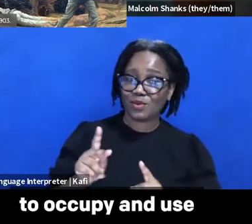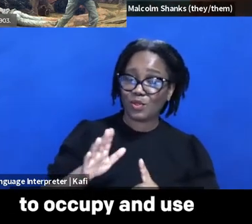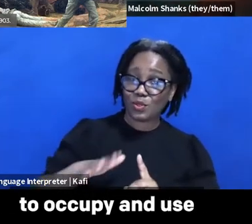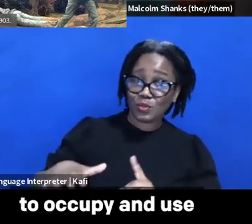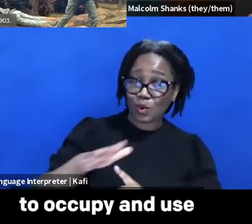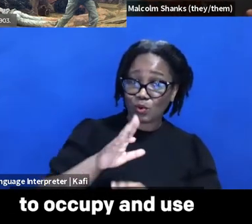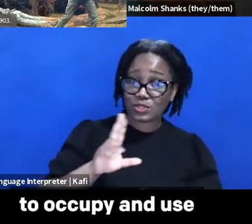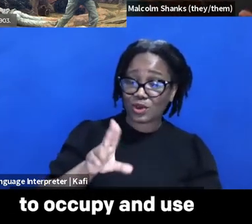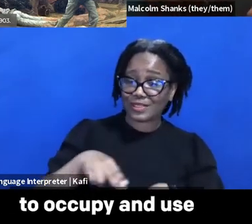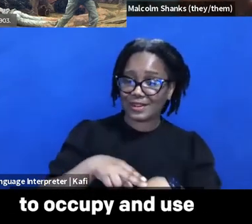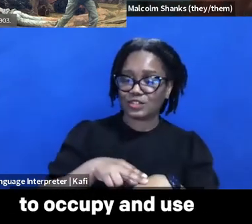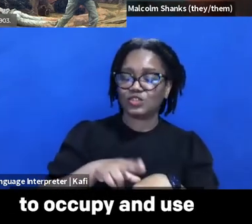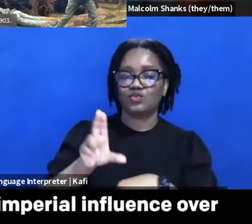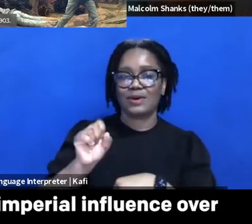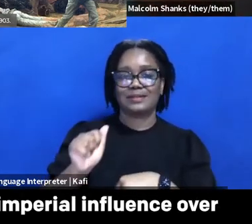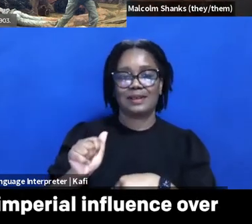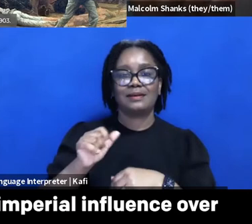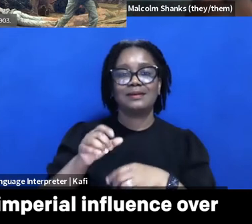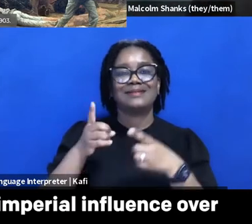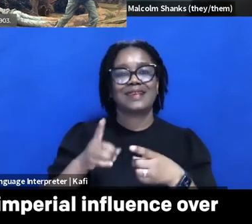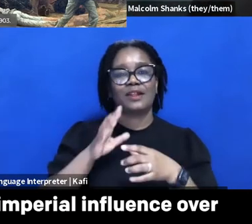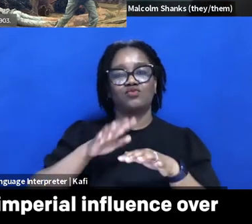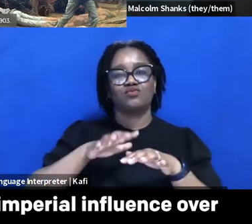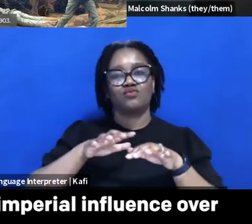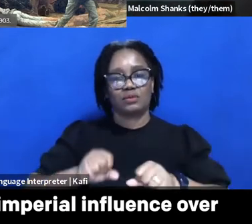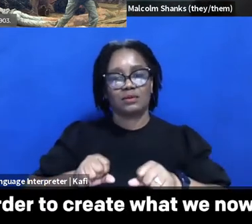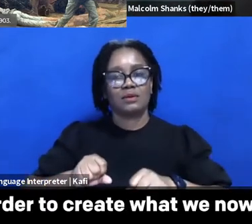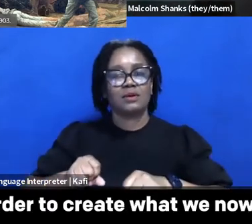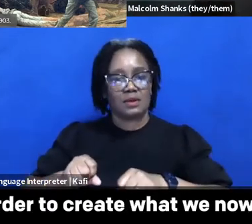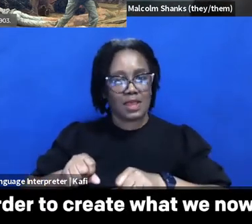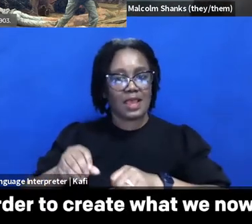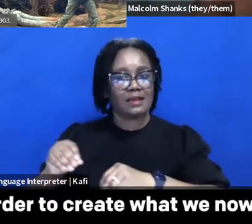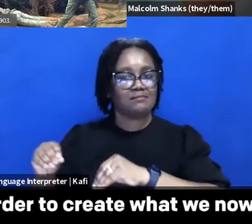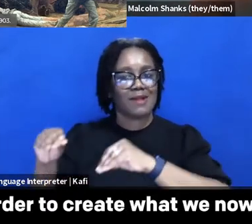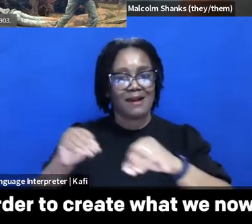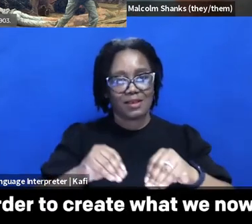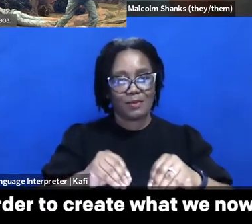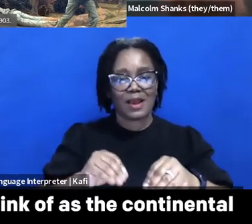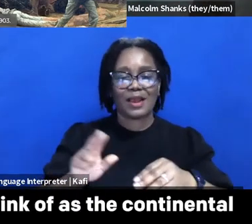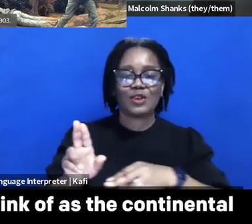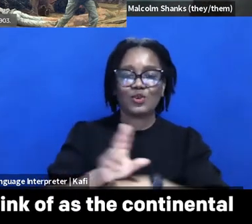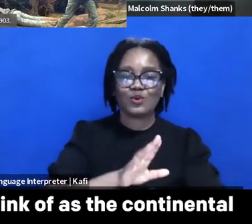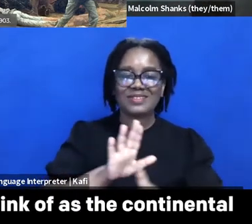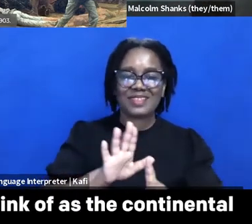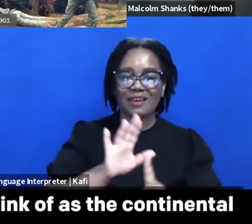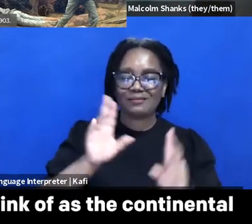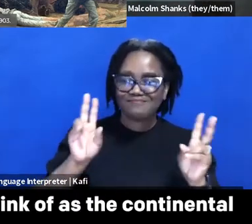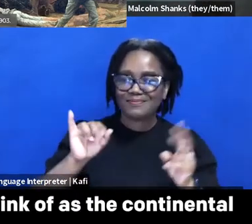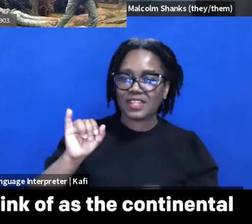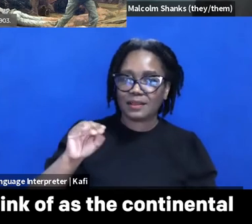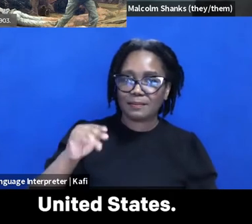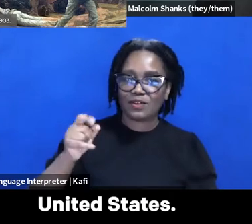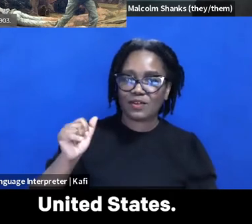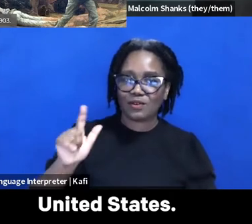to occupy and use imperial influence over in order to create what we now think of as the